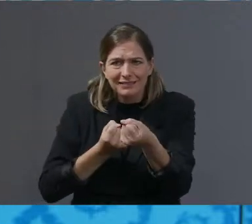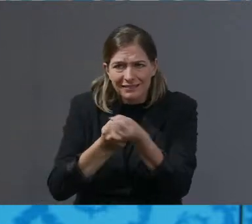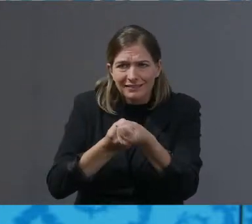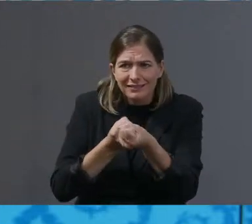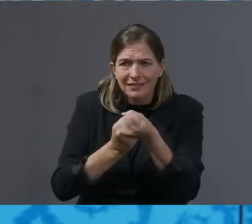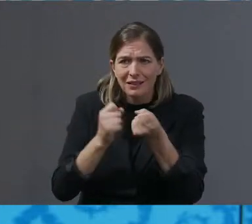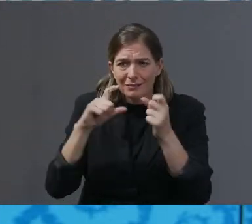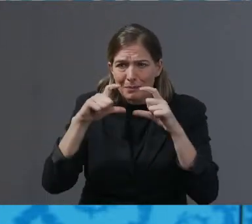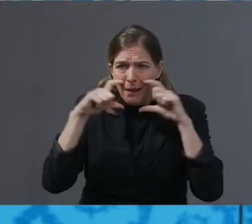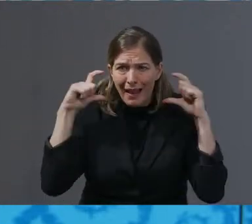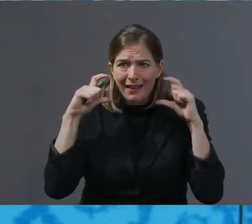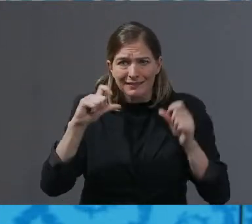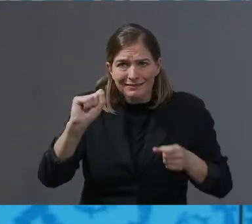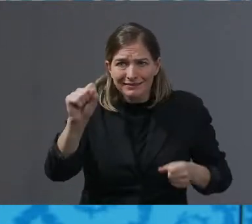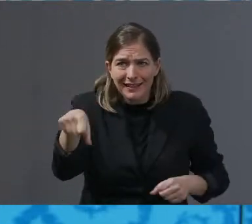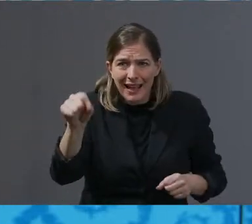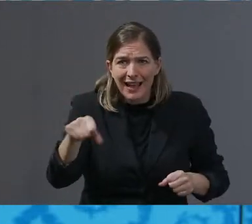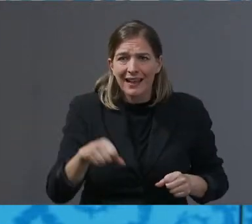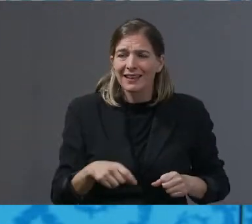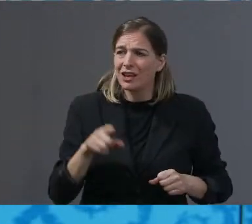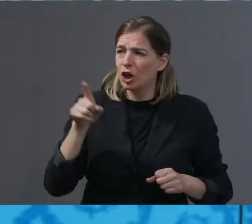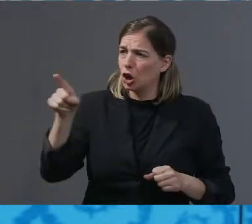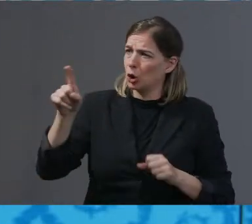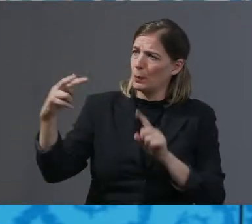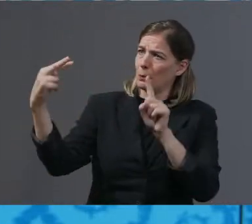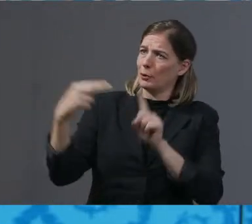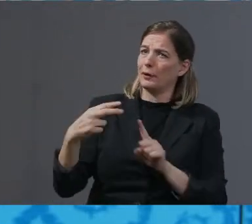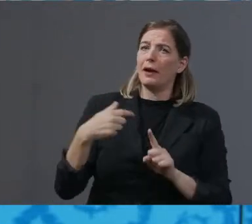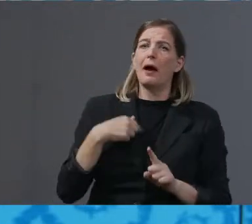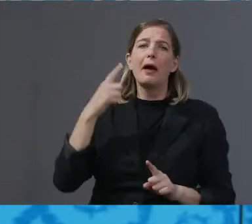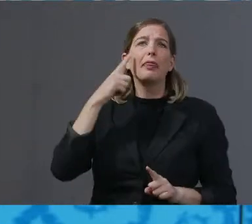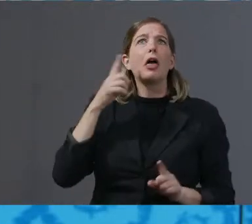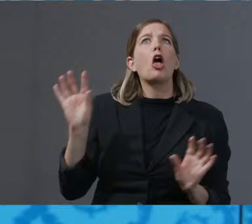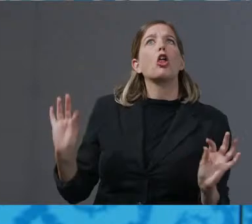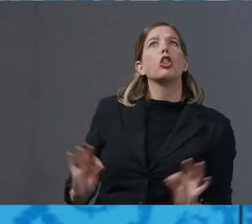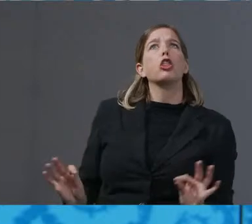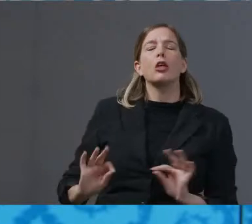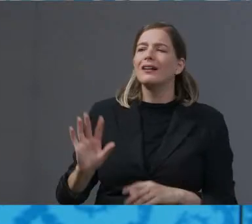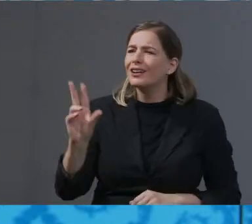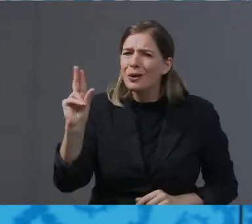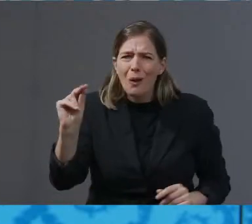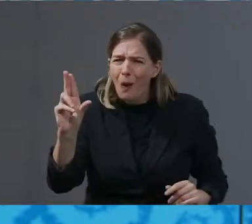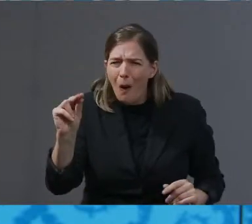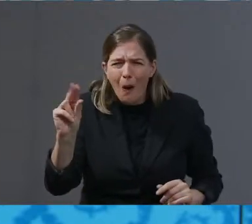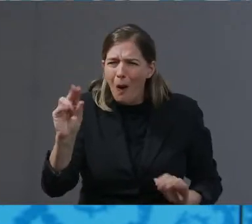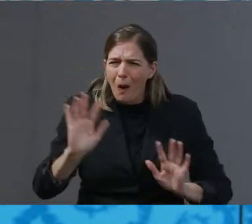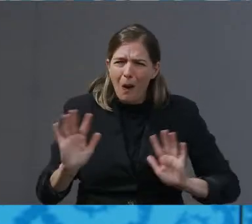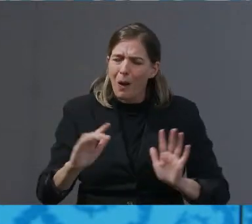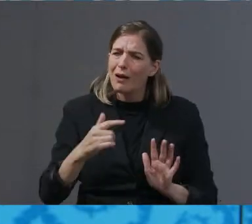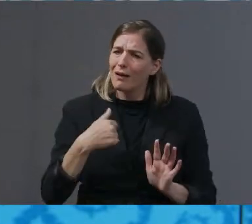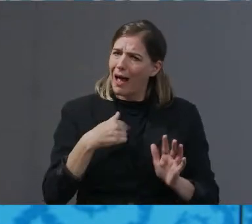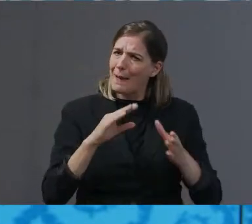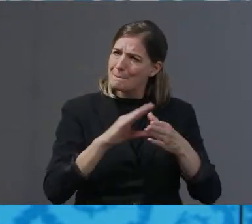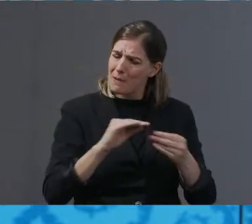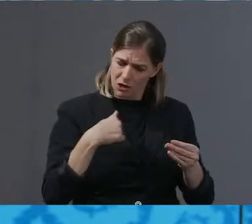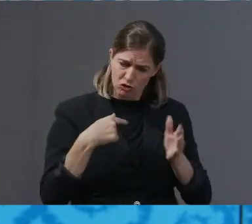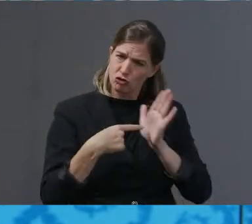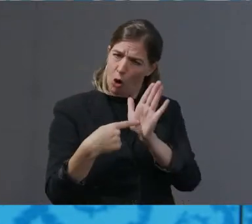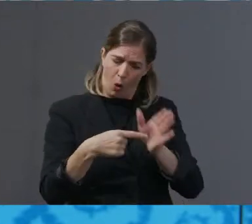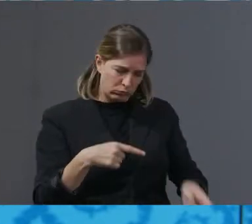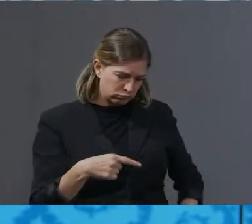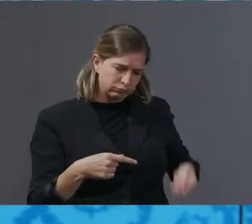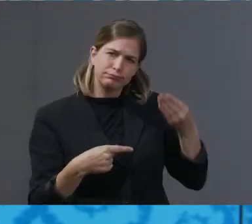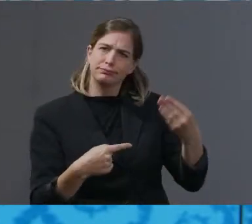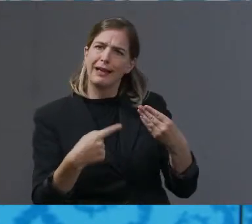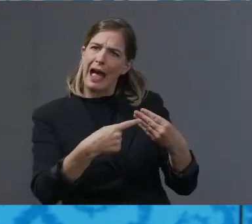If your perception was that I was poo-pooing it, that was not the case. I was pointing out that I have a mask and I wear